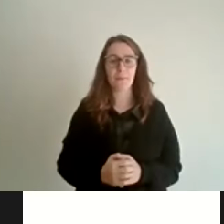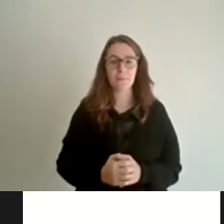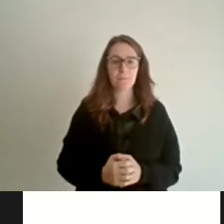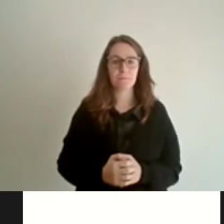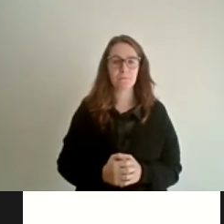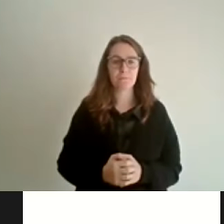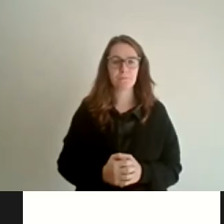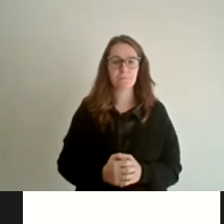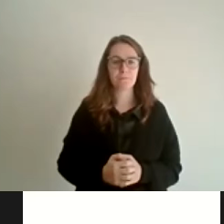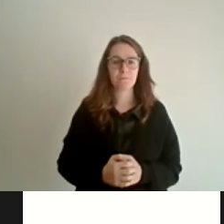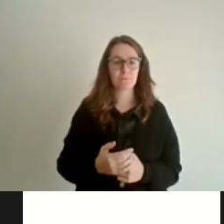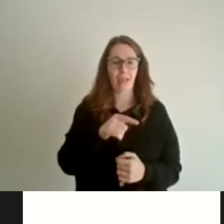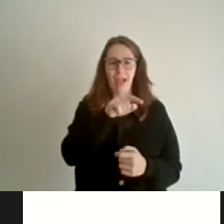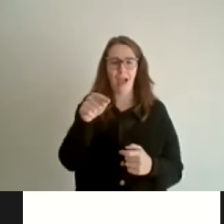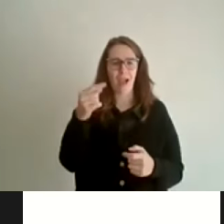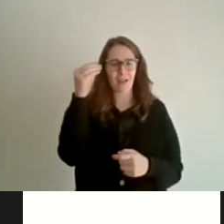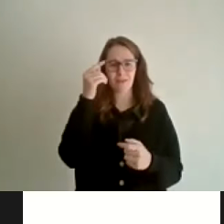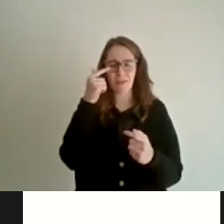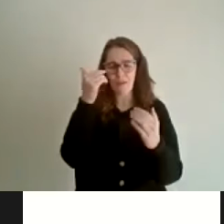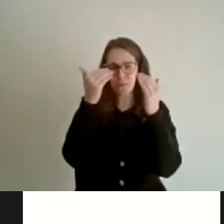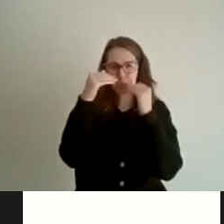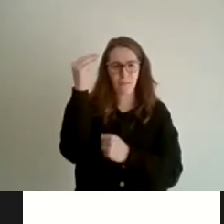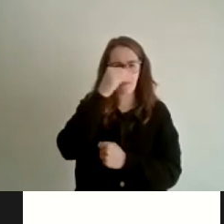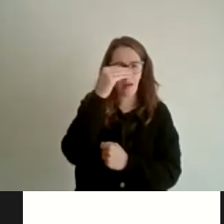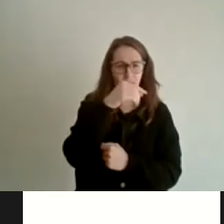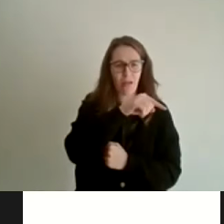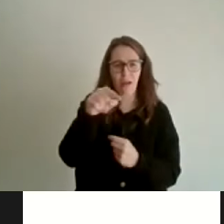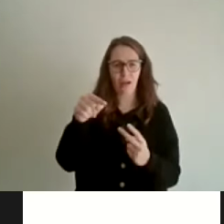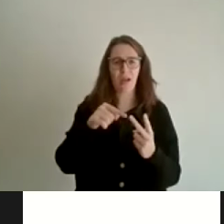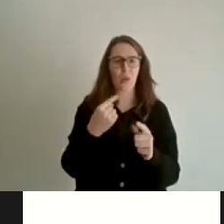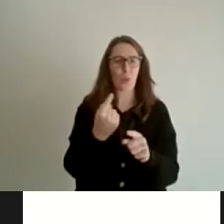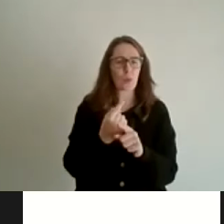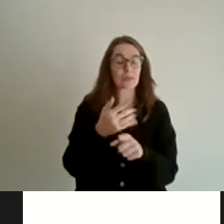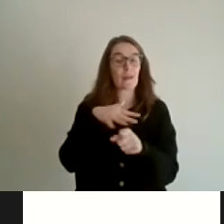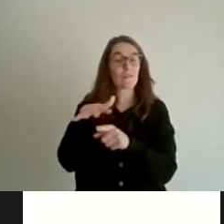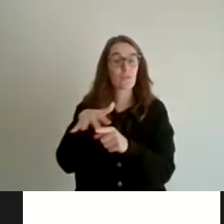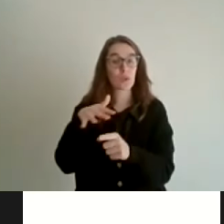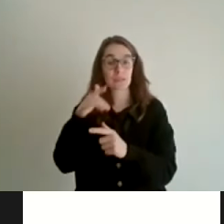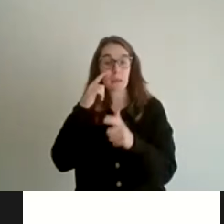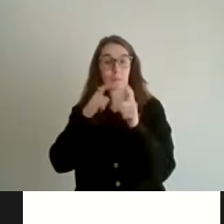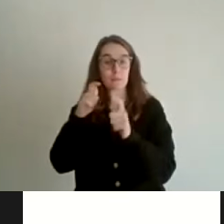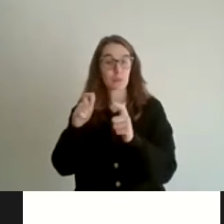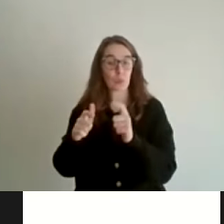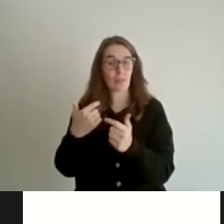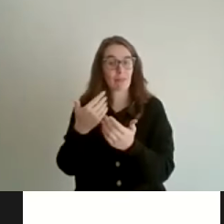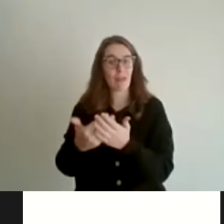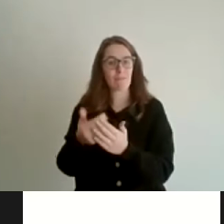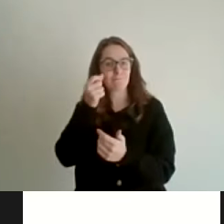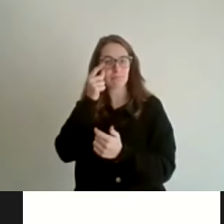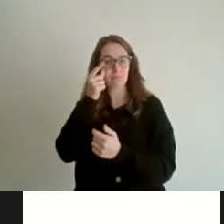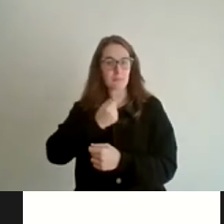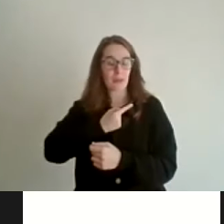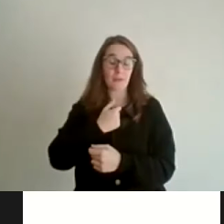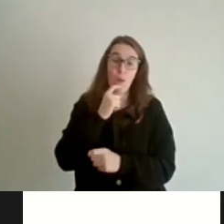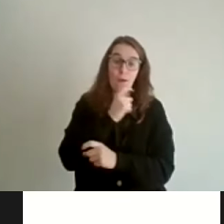fake news or whatever, which is of course also affecting younger people. So that would be my warning sign for the future.